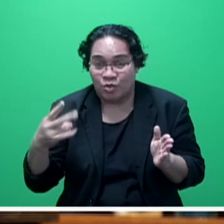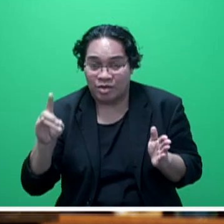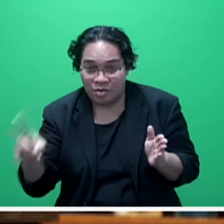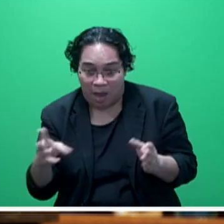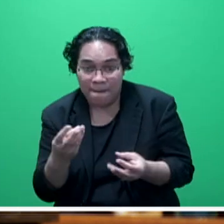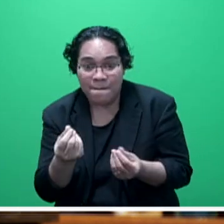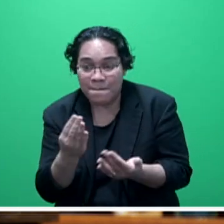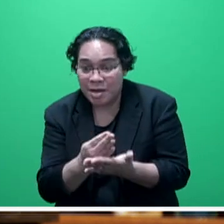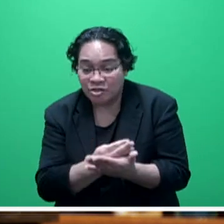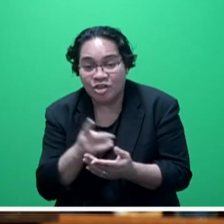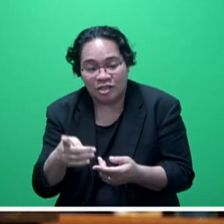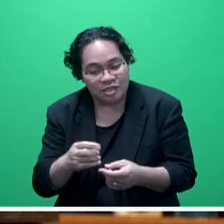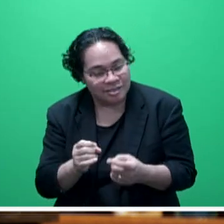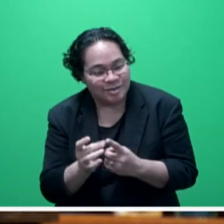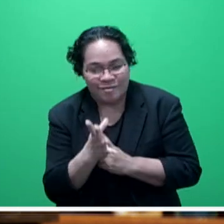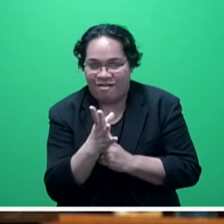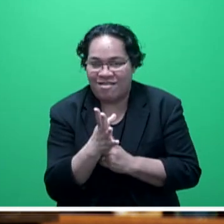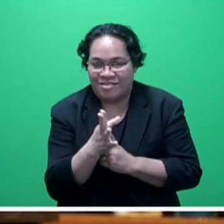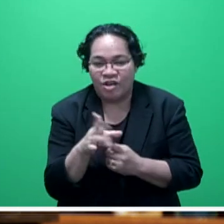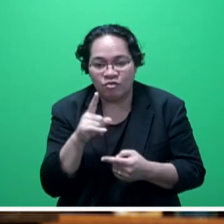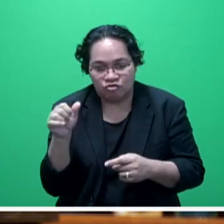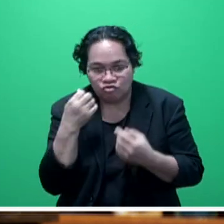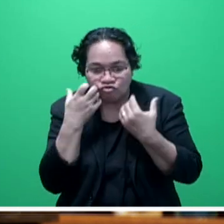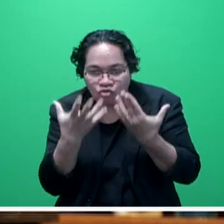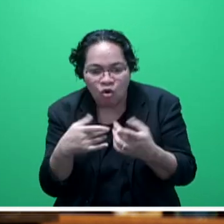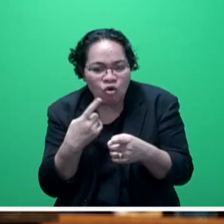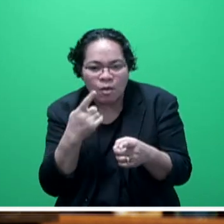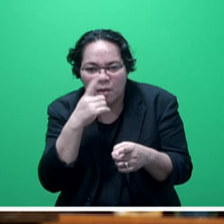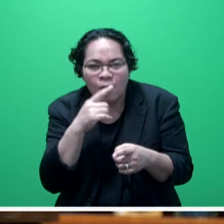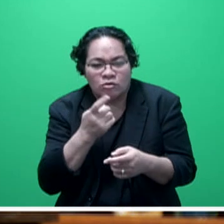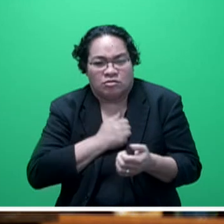shows solidarity to those who had to bear the brunt of this pandemic.